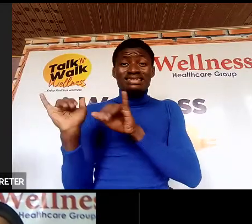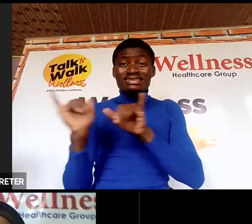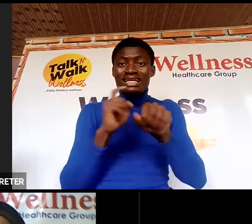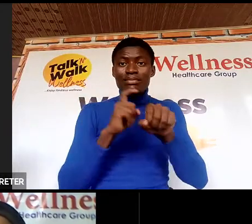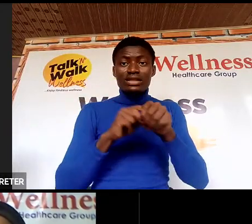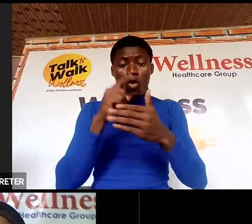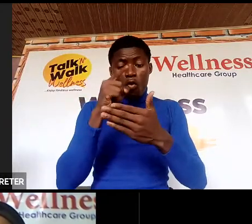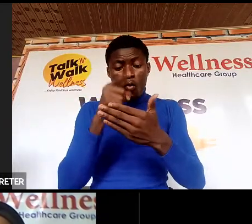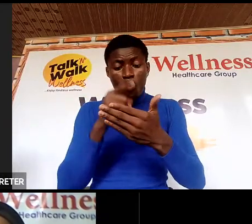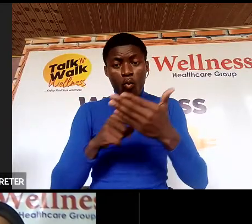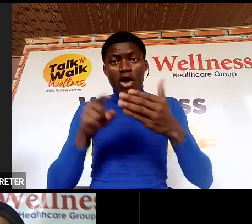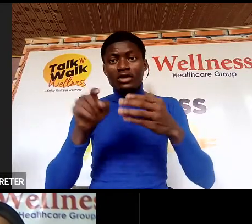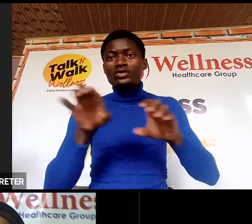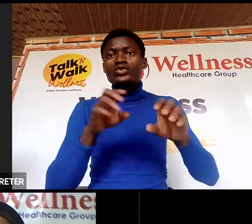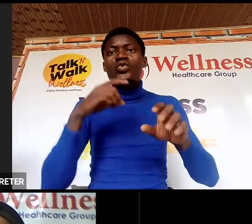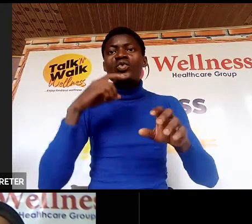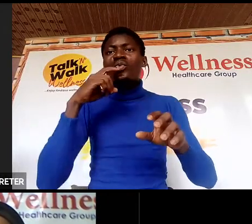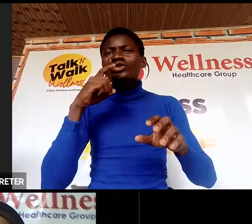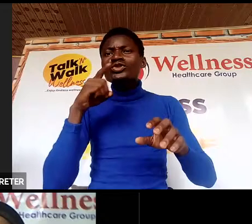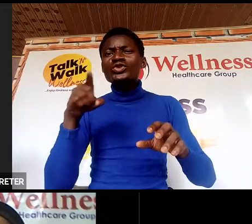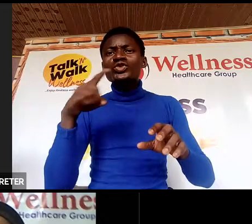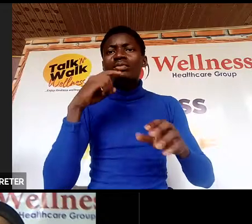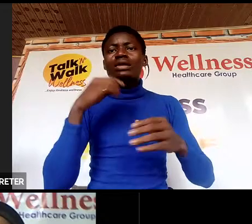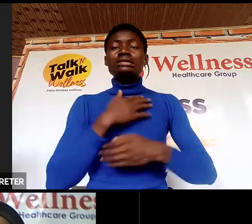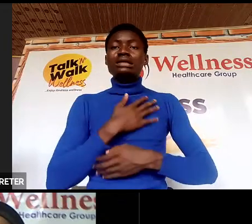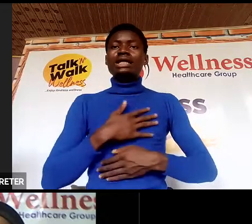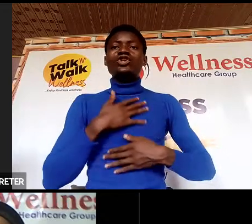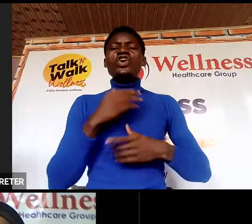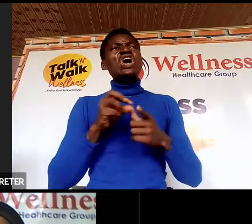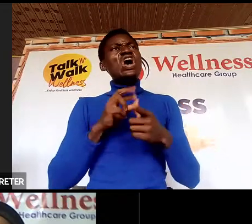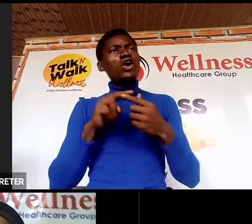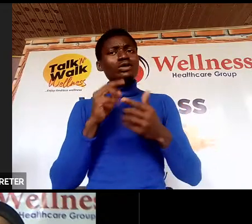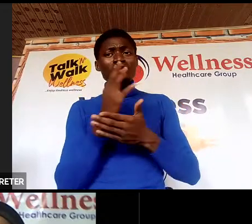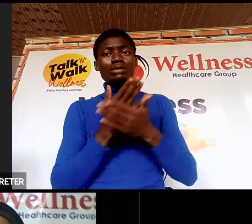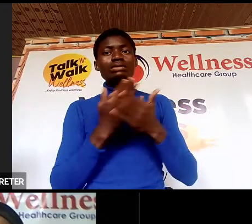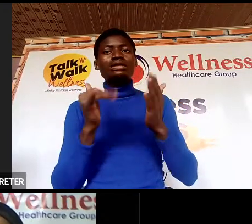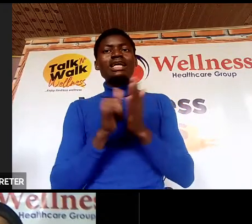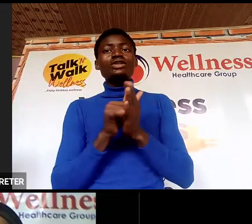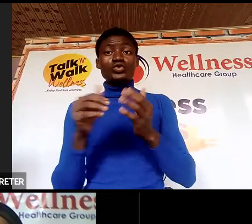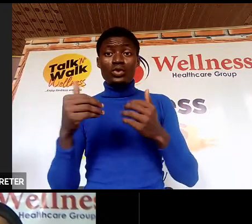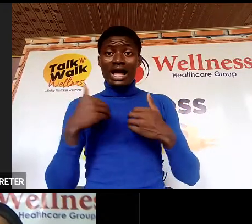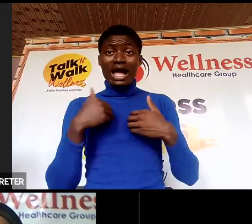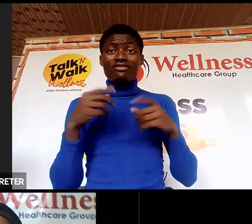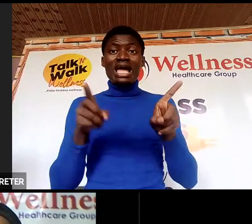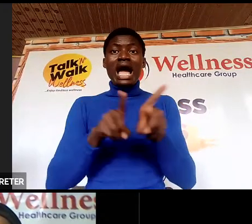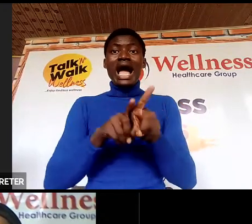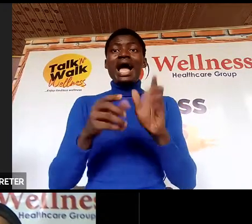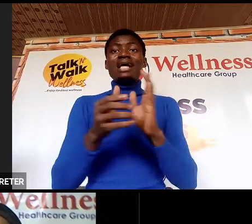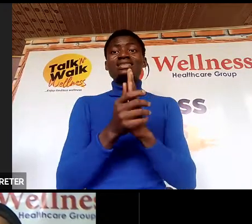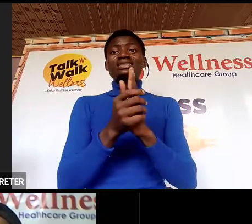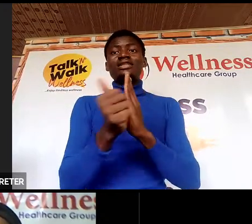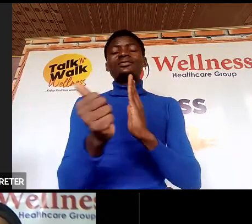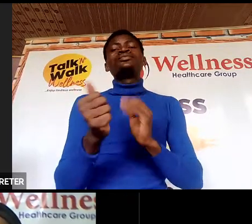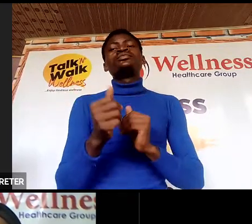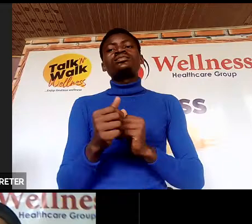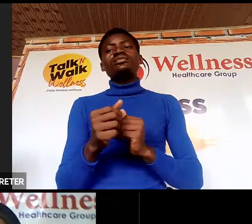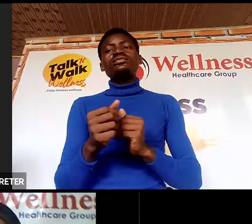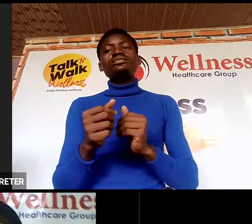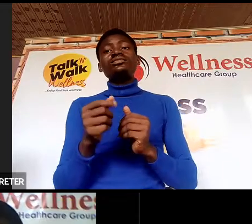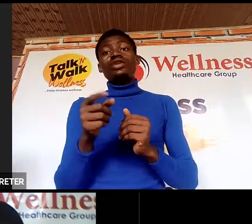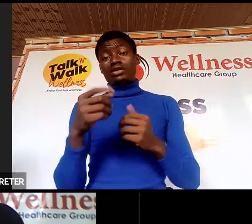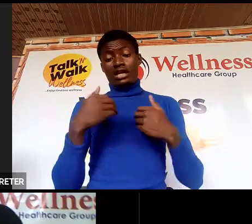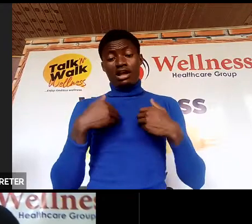doing anyway. I know some people that I have a younger friend that has about 20,000 people on